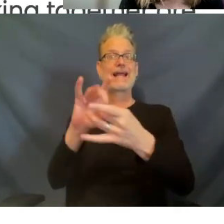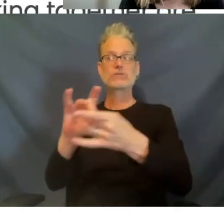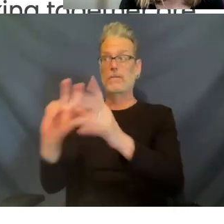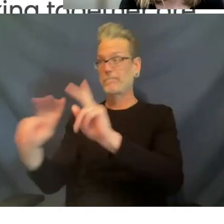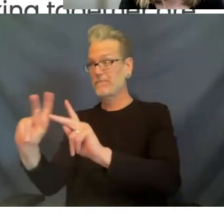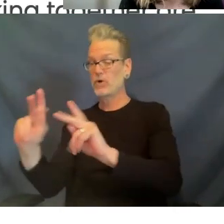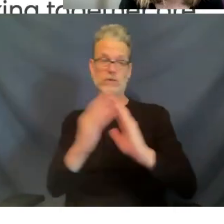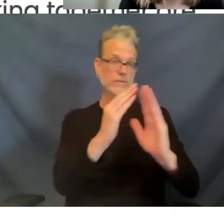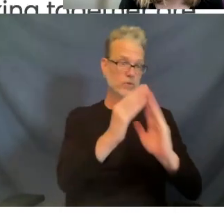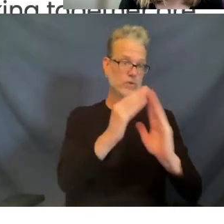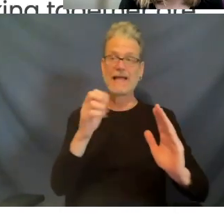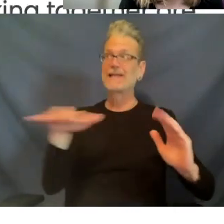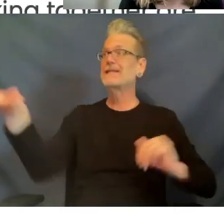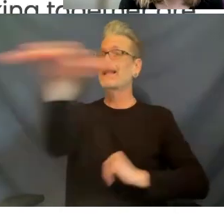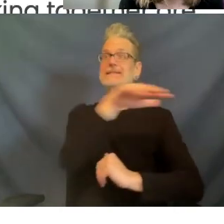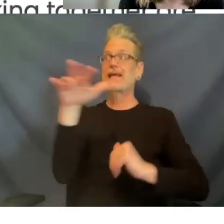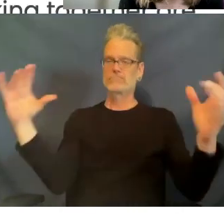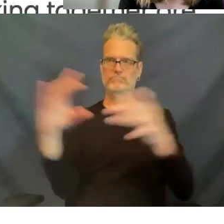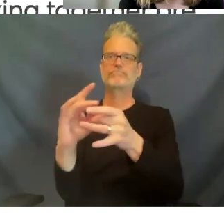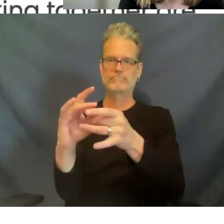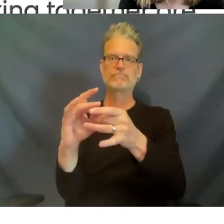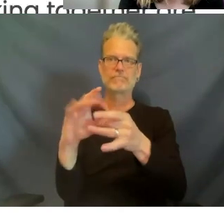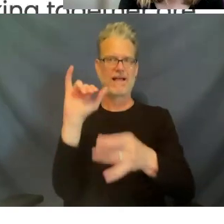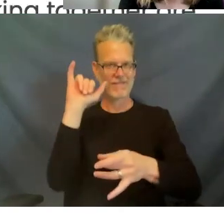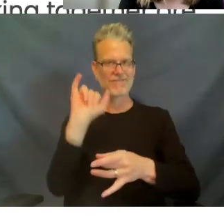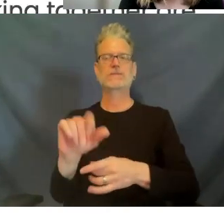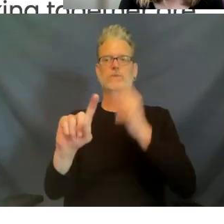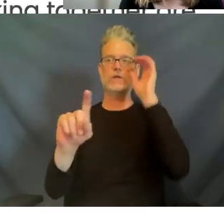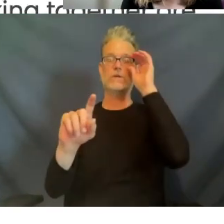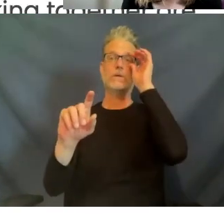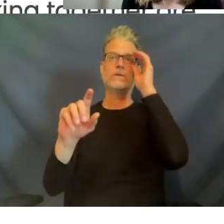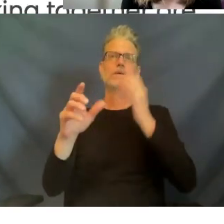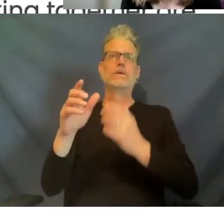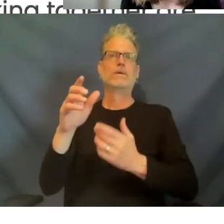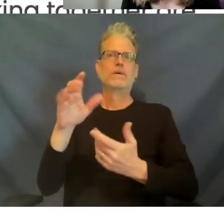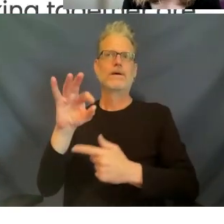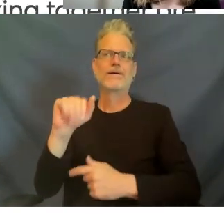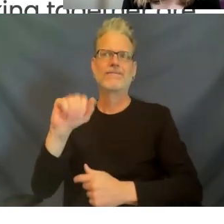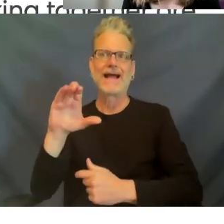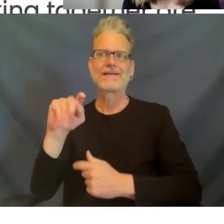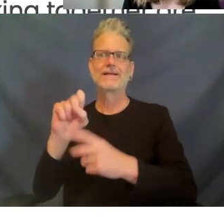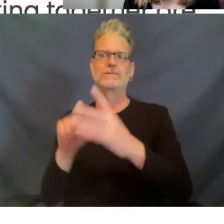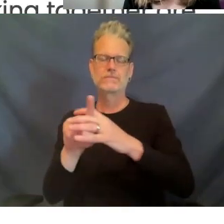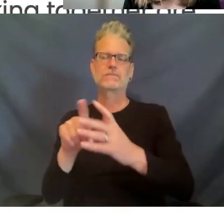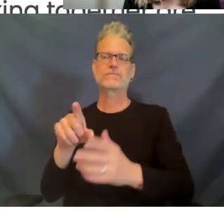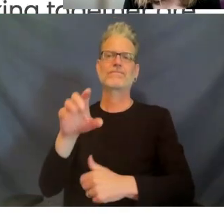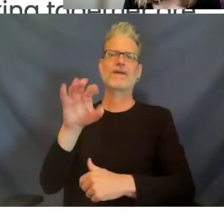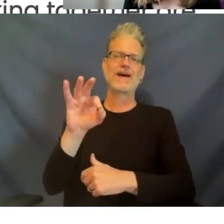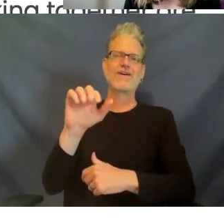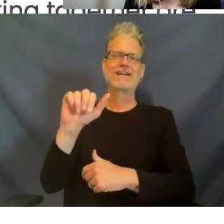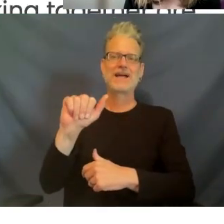and landscapes. And that's really where FACNet's work comes in. The Fire Adapted Communities Learning